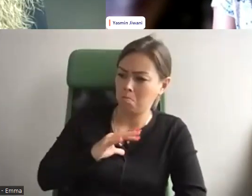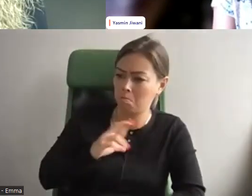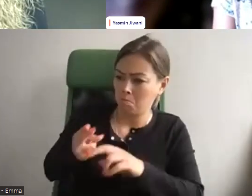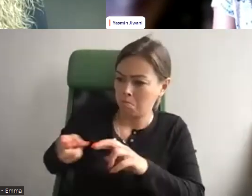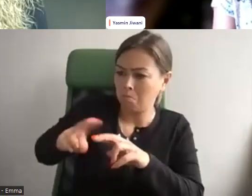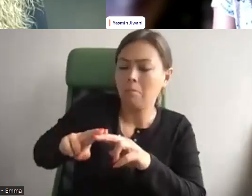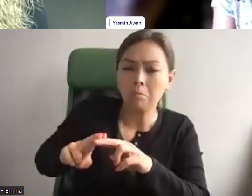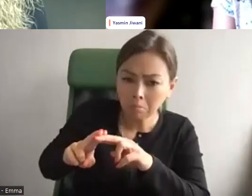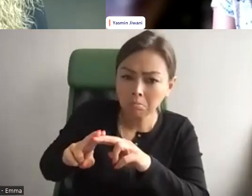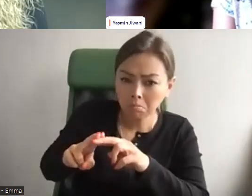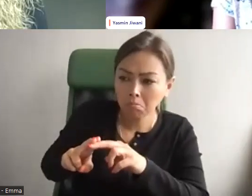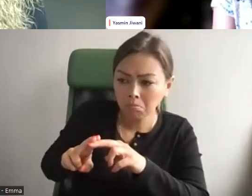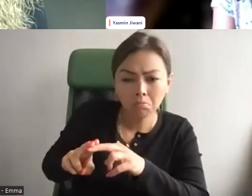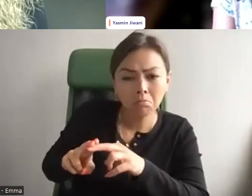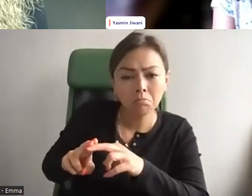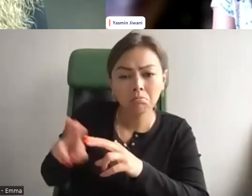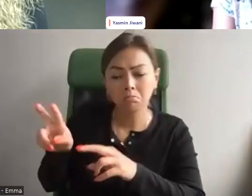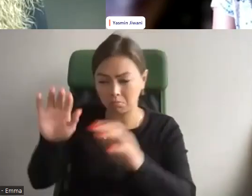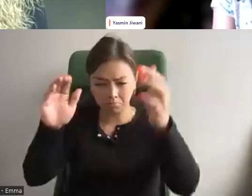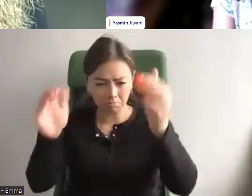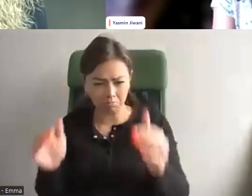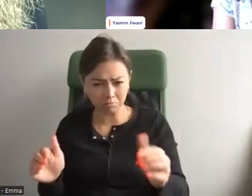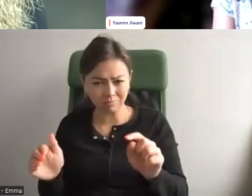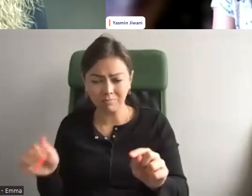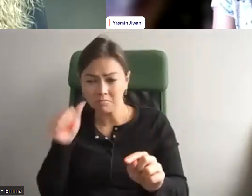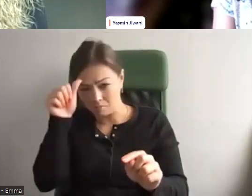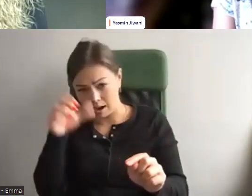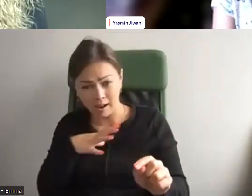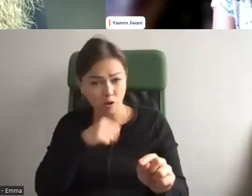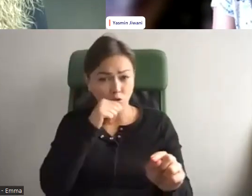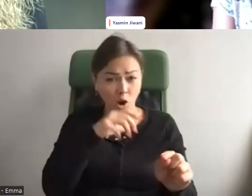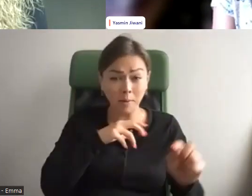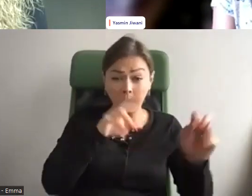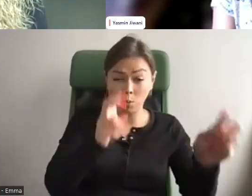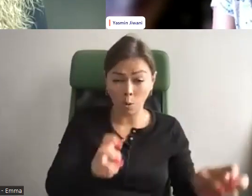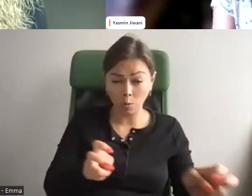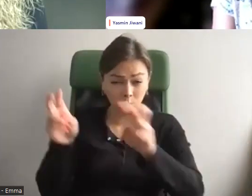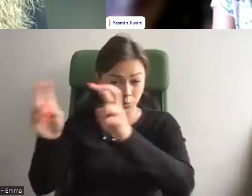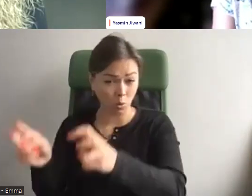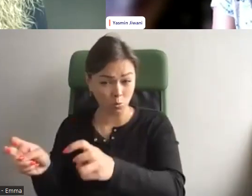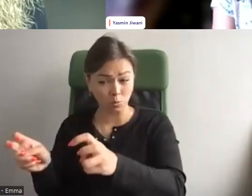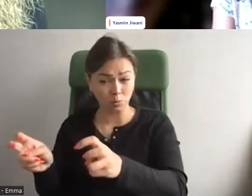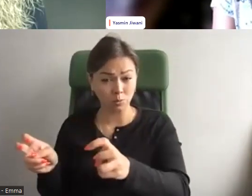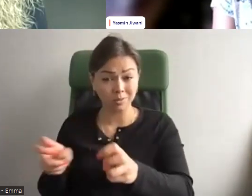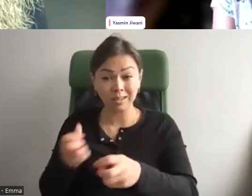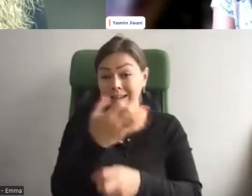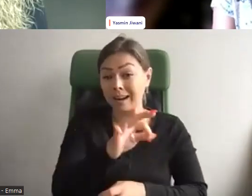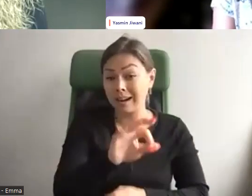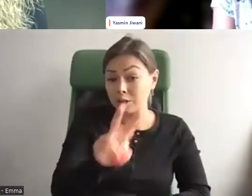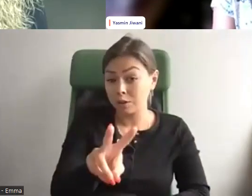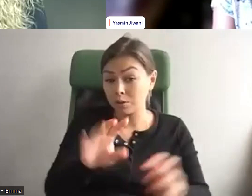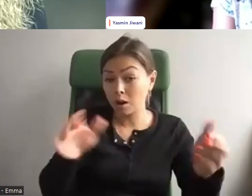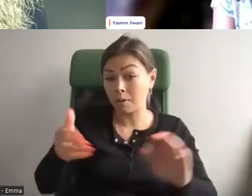discovered was the reason women were more quoted in 1992 than previous years was because the date we had